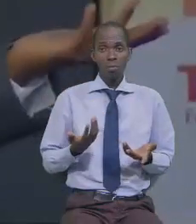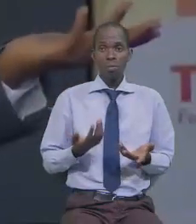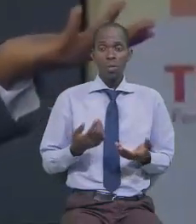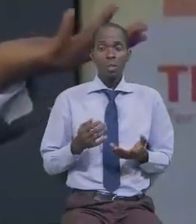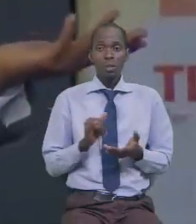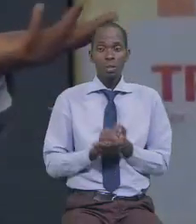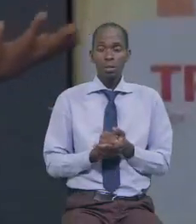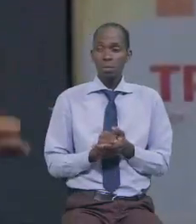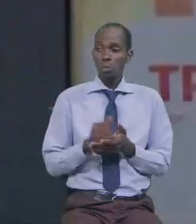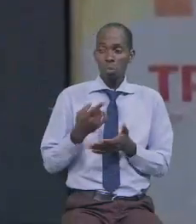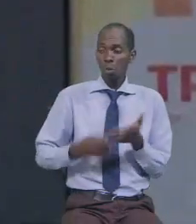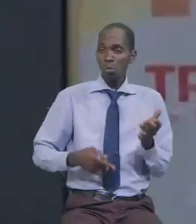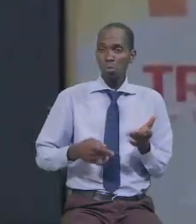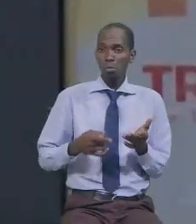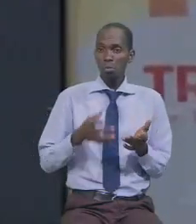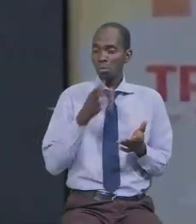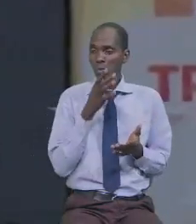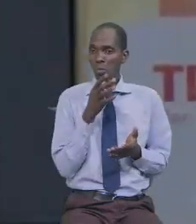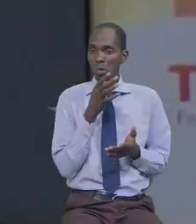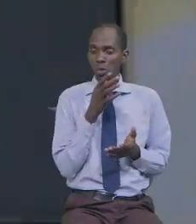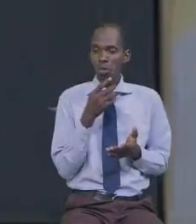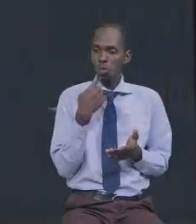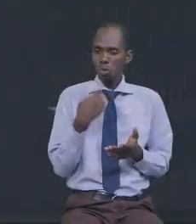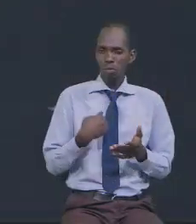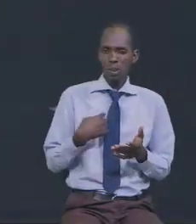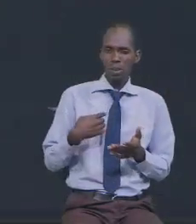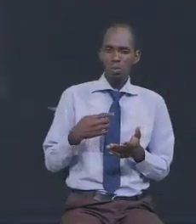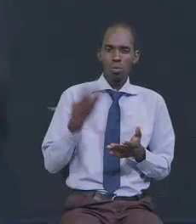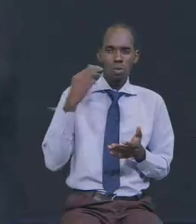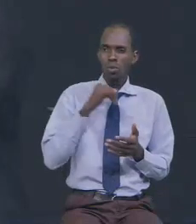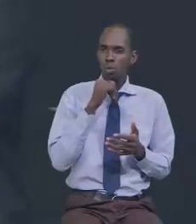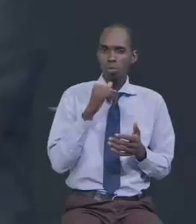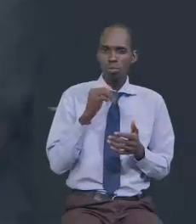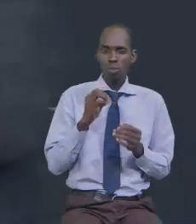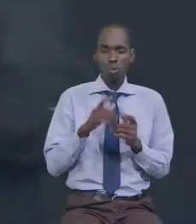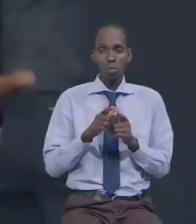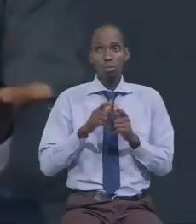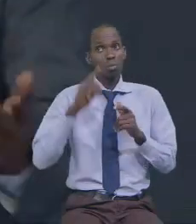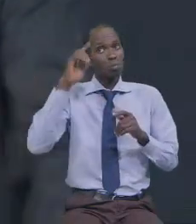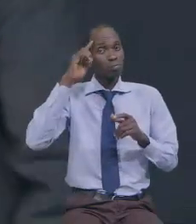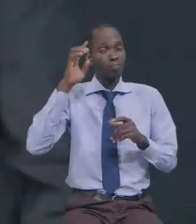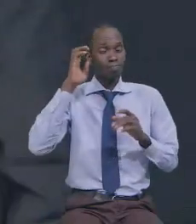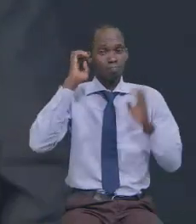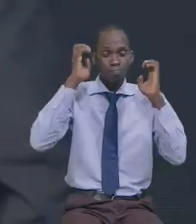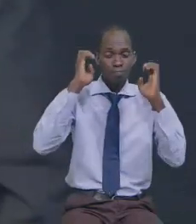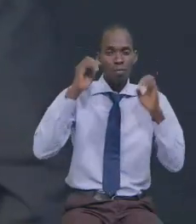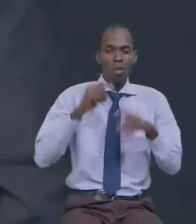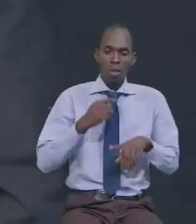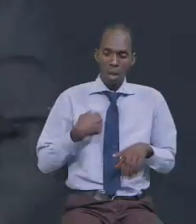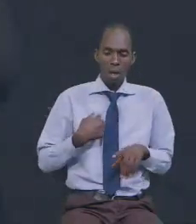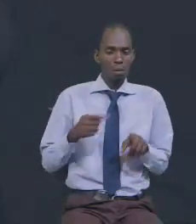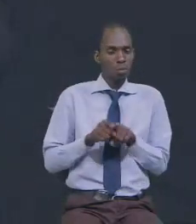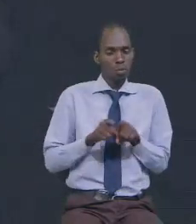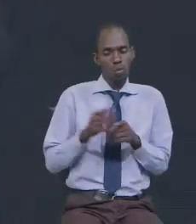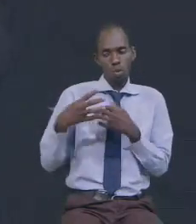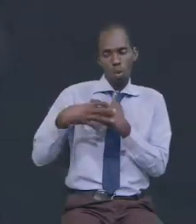she told me. Now I'm taking after my mama, and I'm not too brilliant also. That's what they say about themselves.